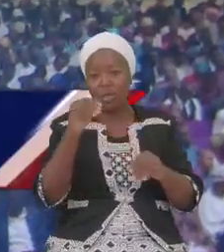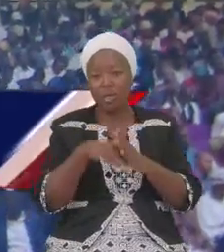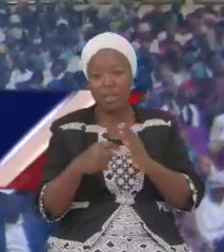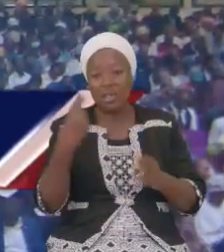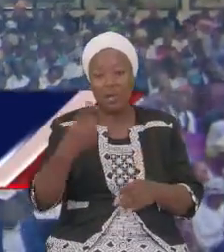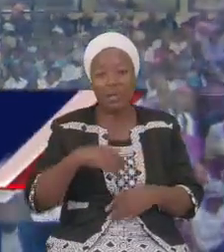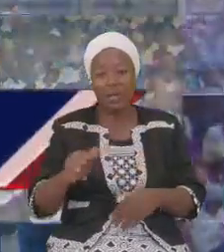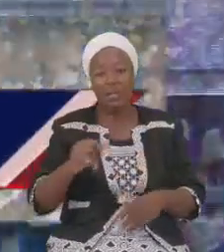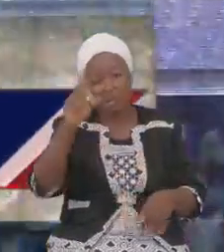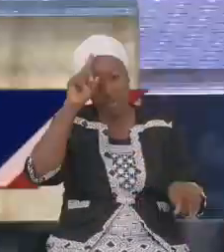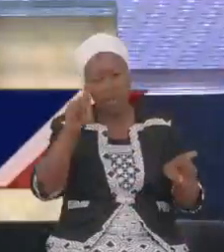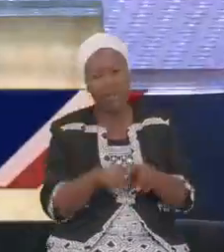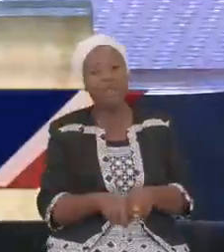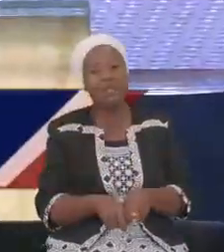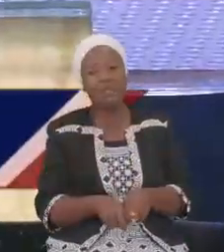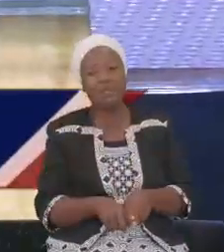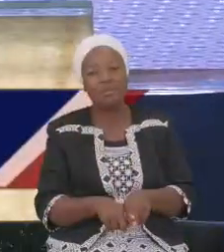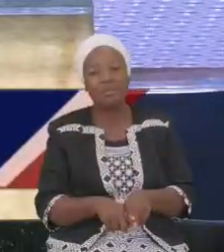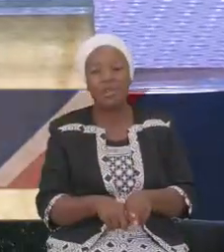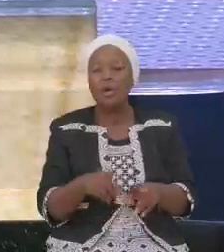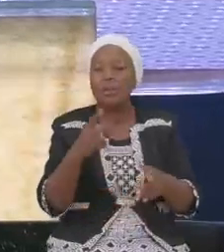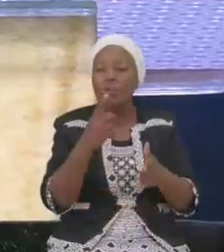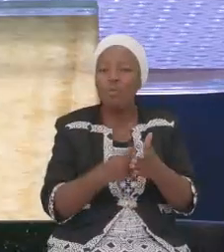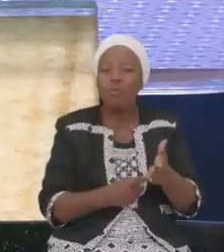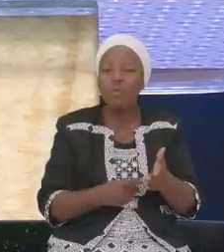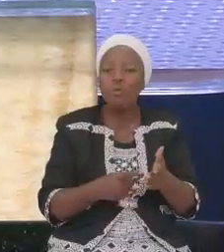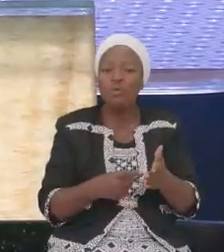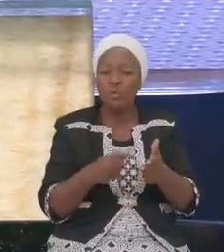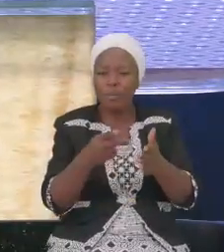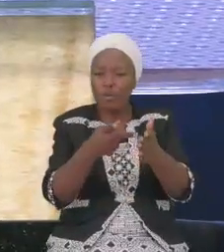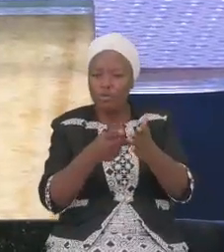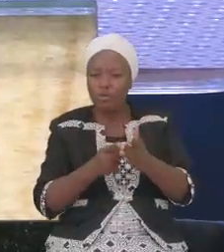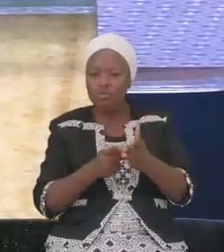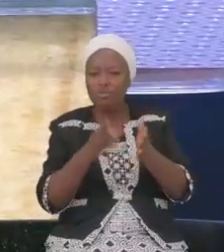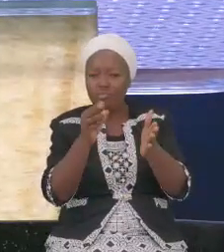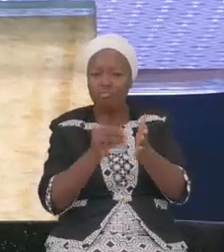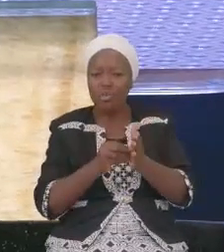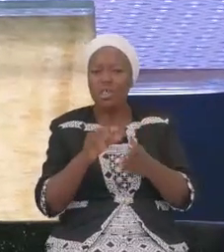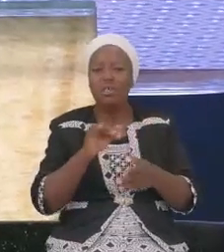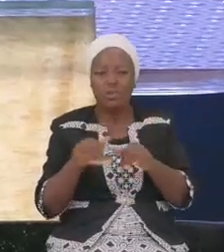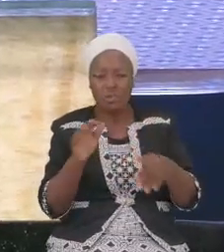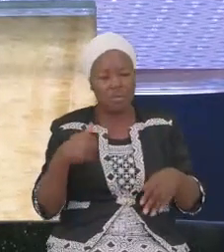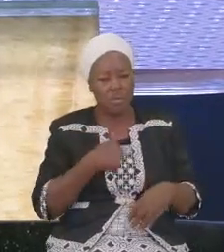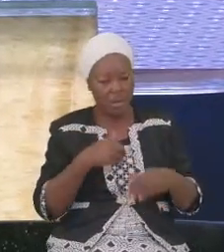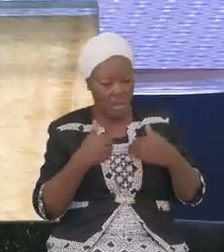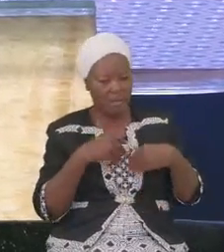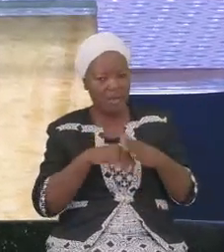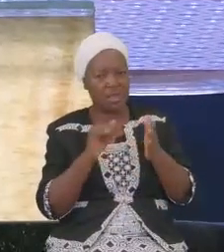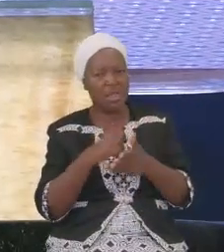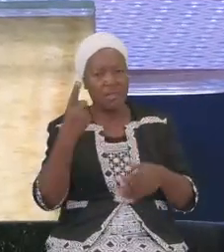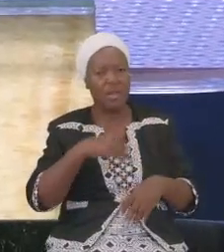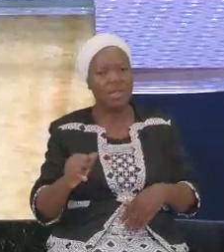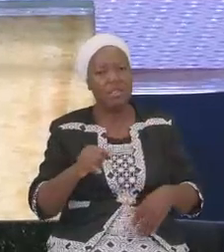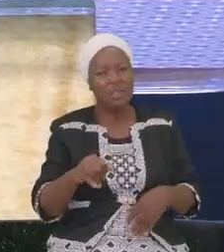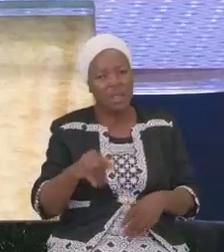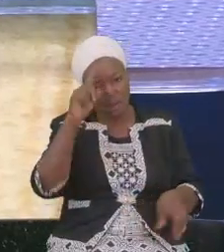believer's portion. What portion do we have in the everlasting covenant? We're looking